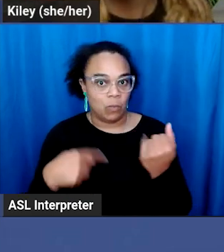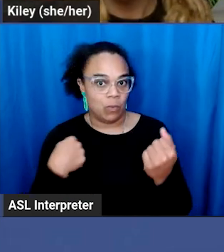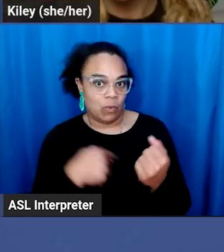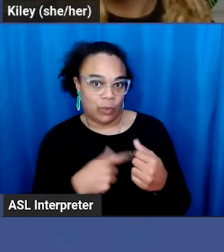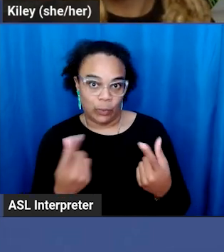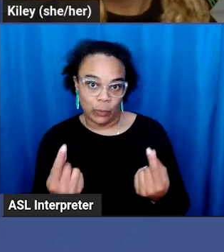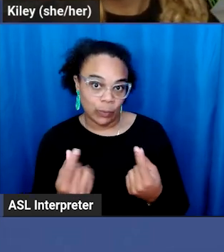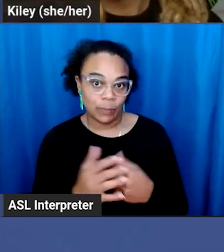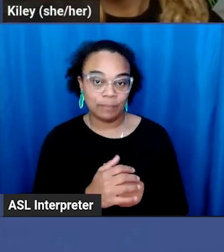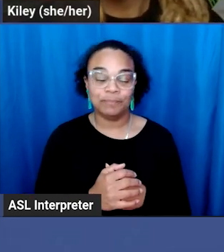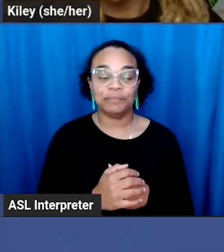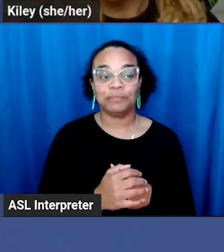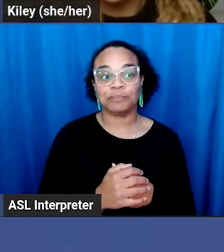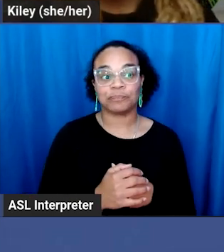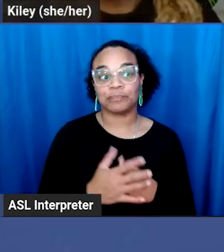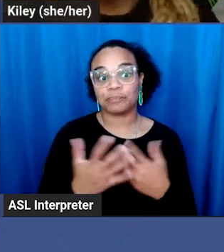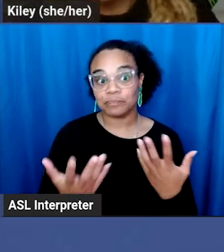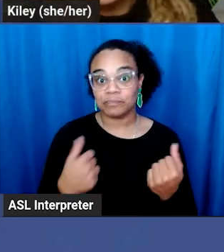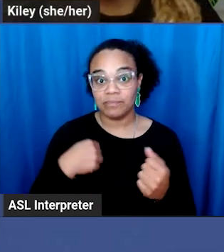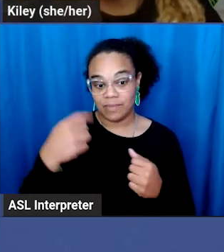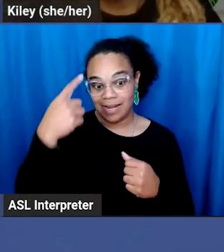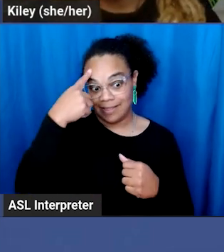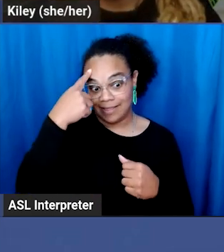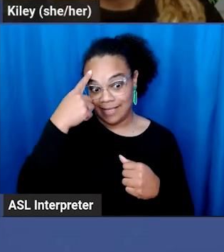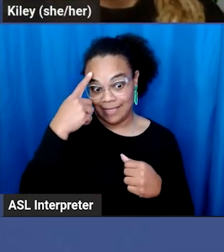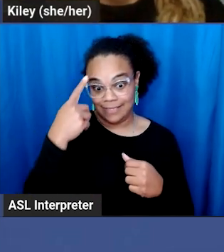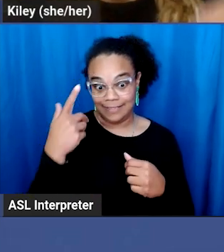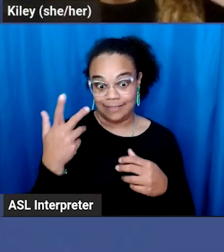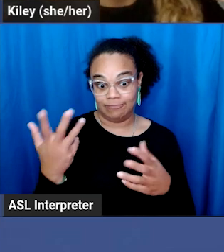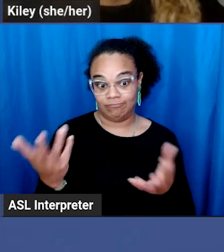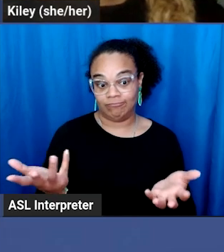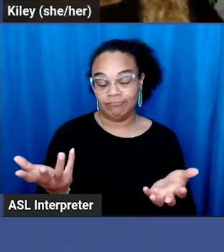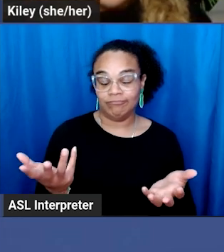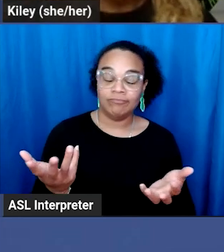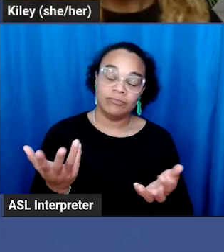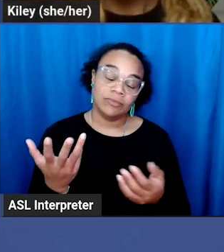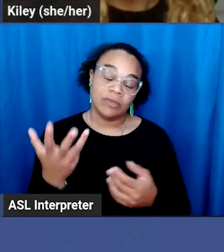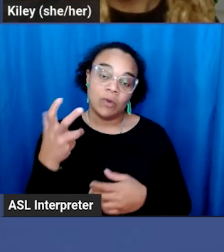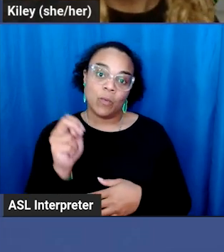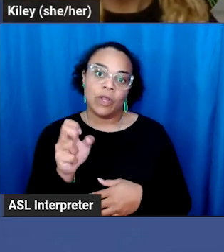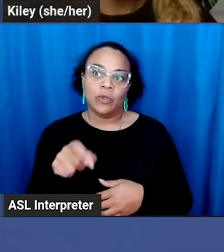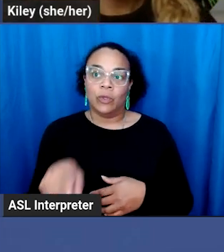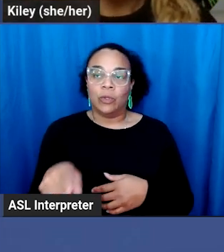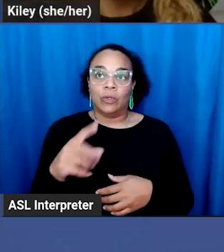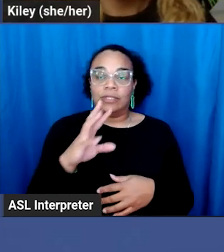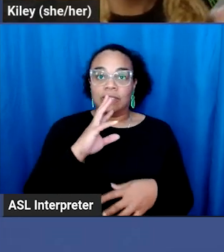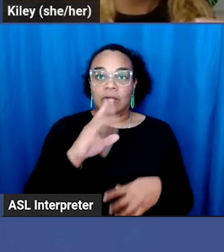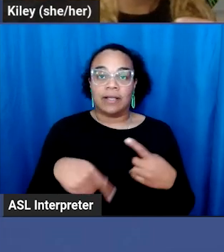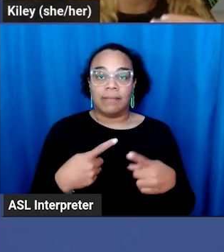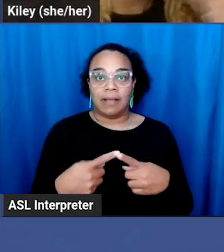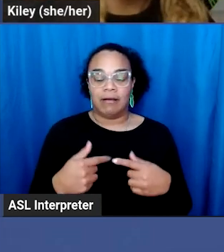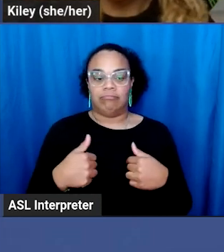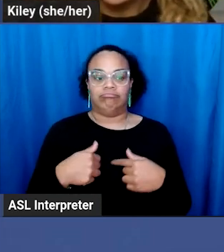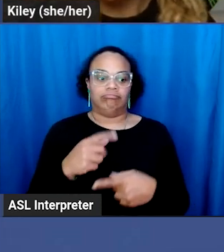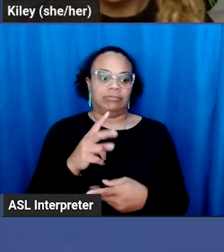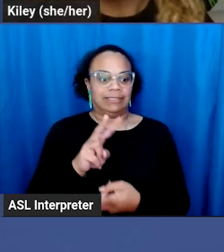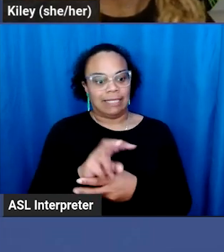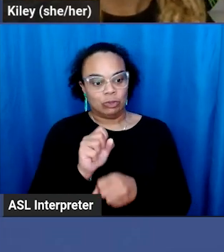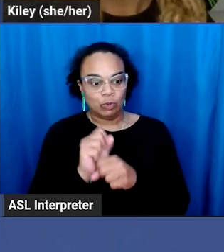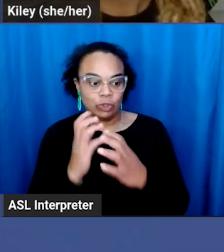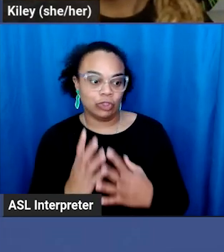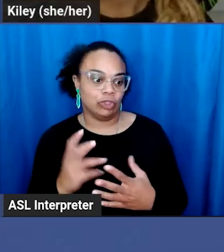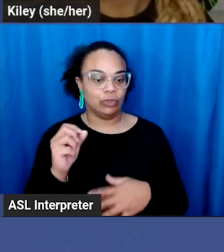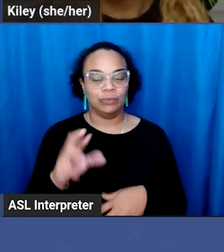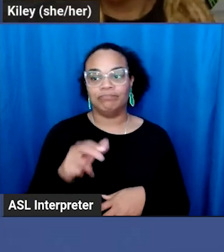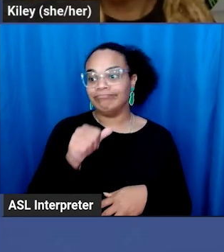do. So I think that when you talk about being a sex worker or being